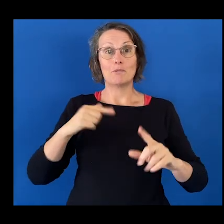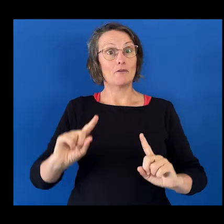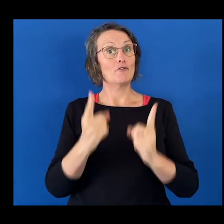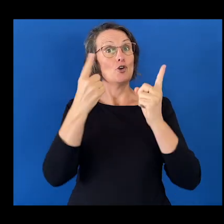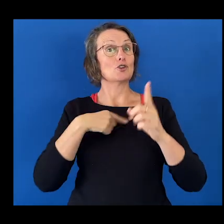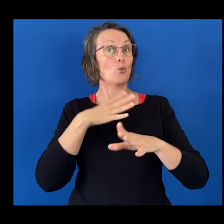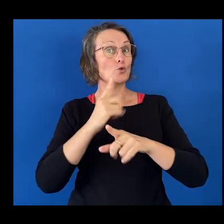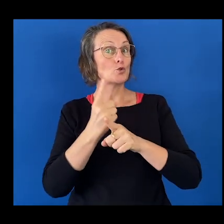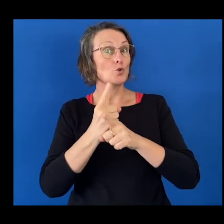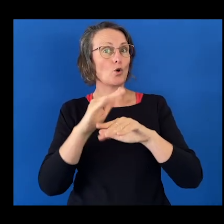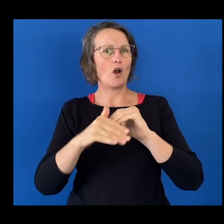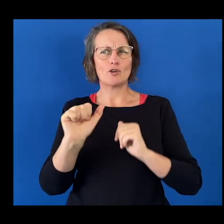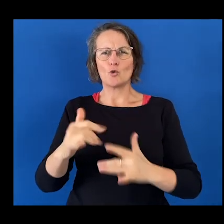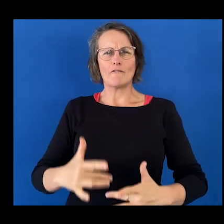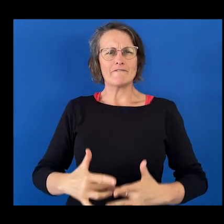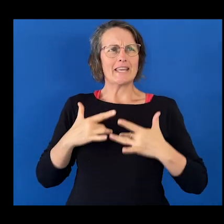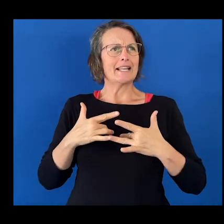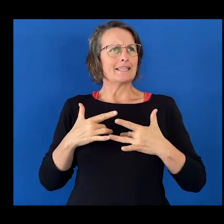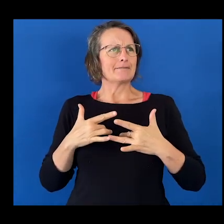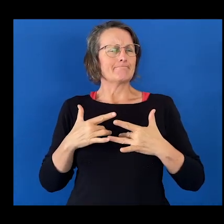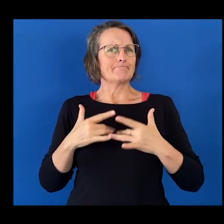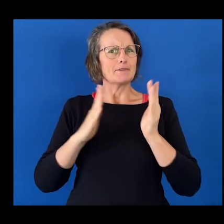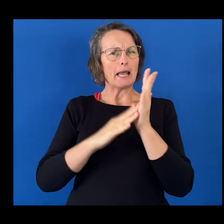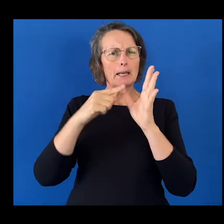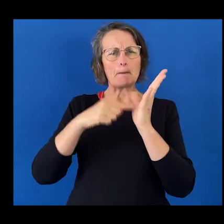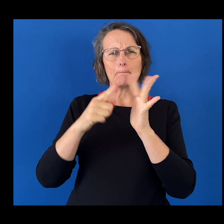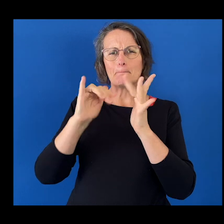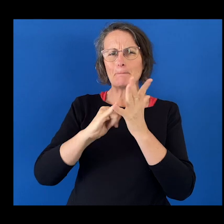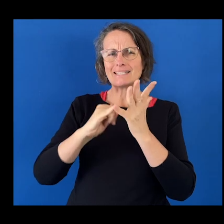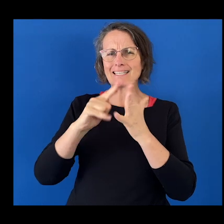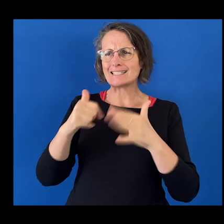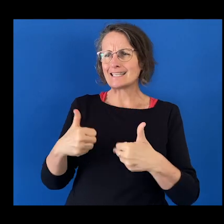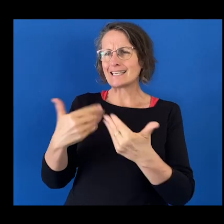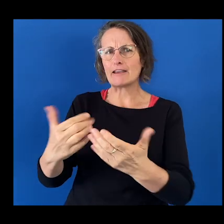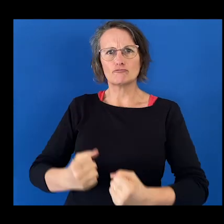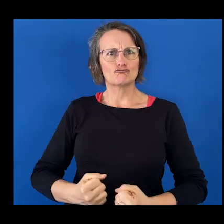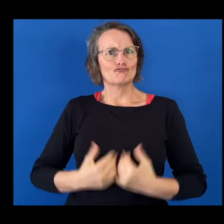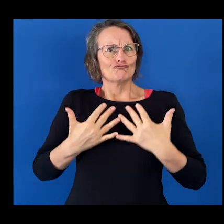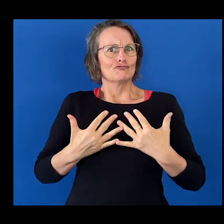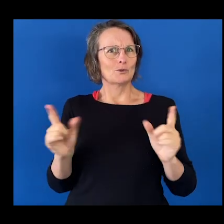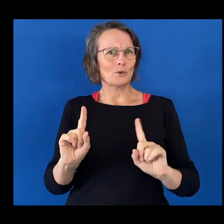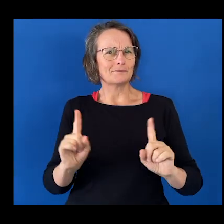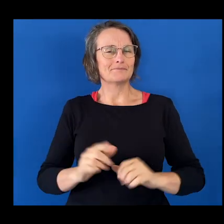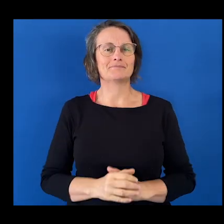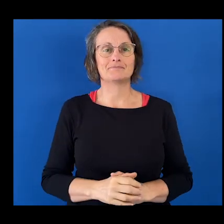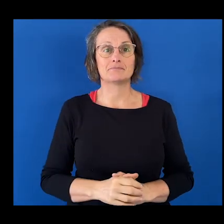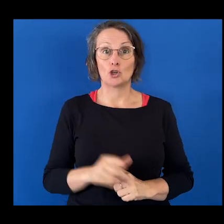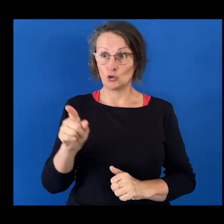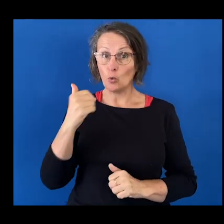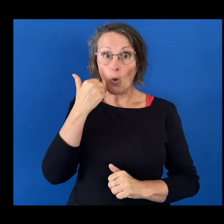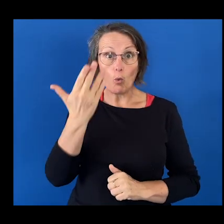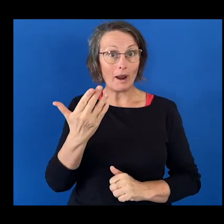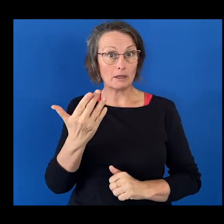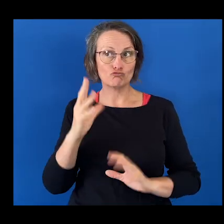all, though, about the kind of inspiration that Matisse represents in your own life as an artist. Were